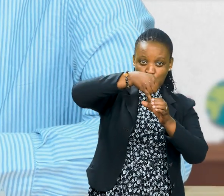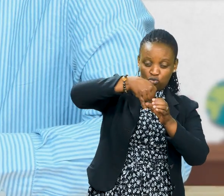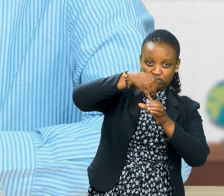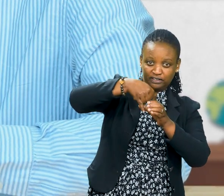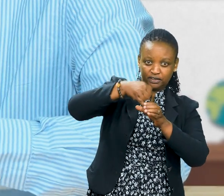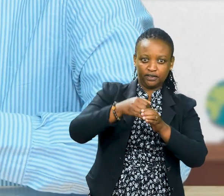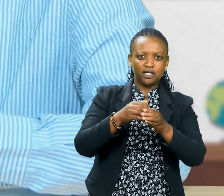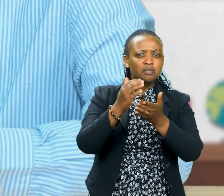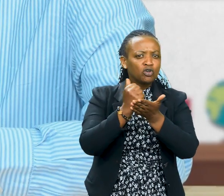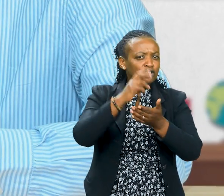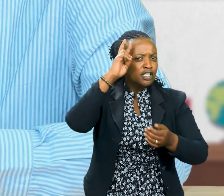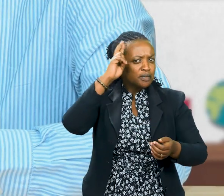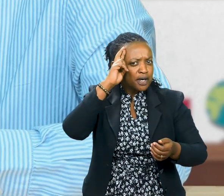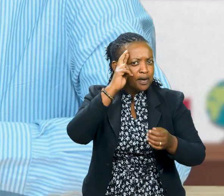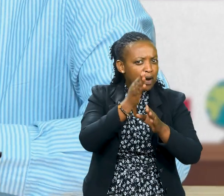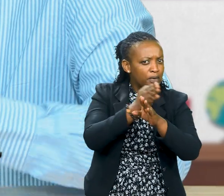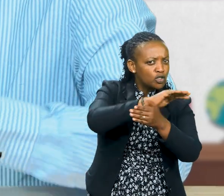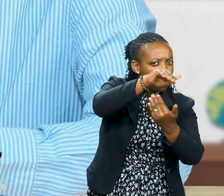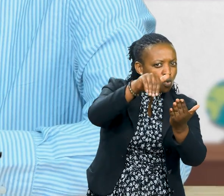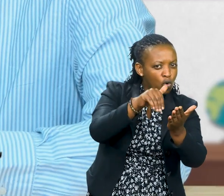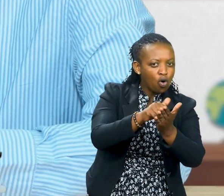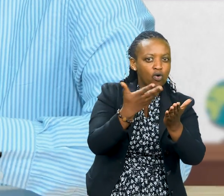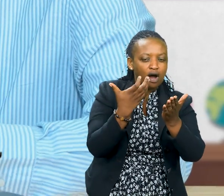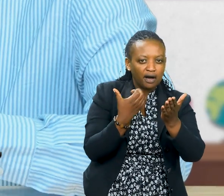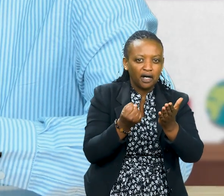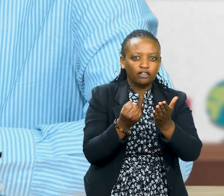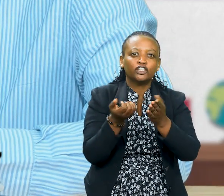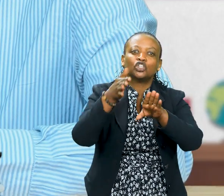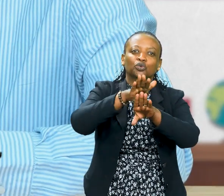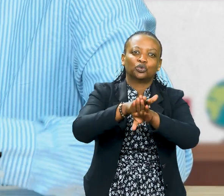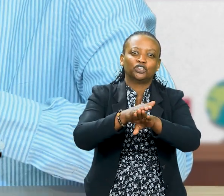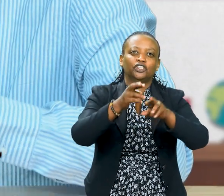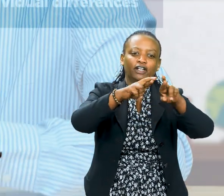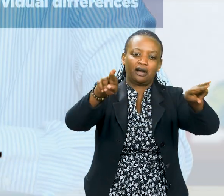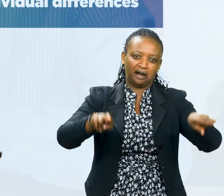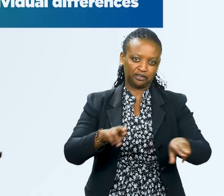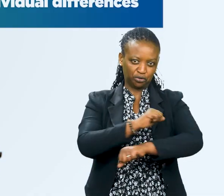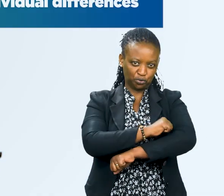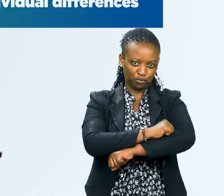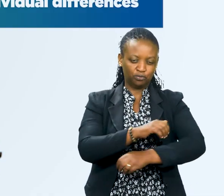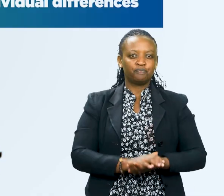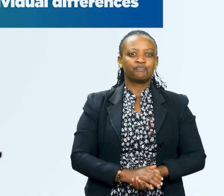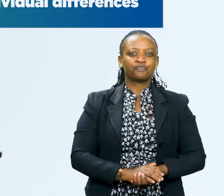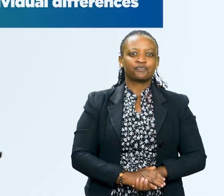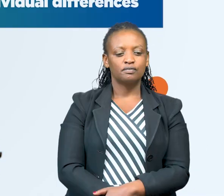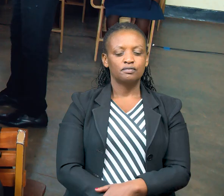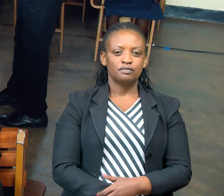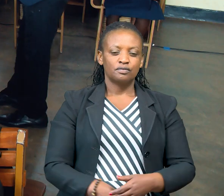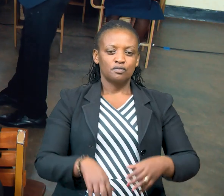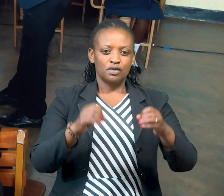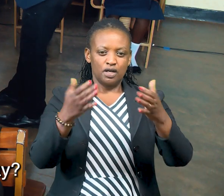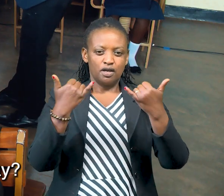represent a content. Because remember, behind all this, we are having an inclusive